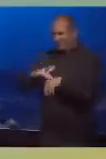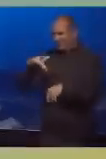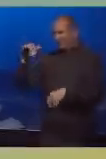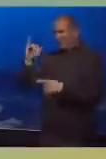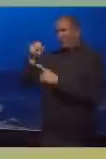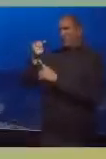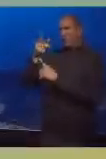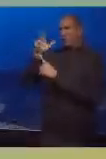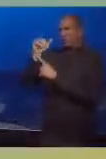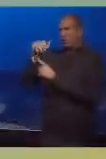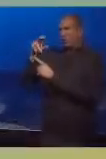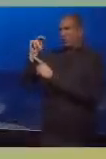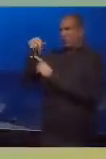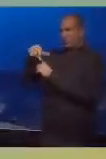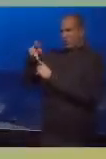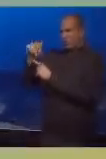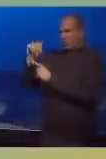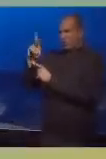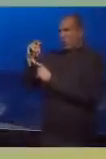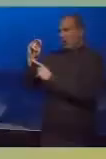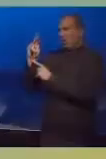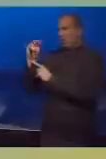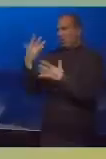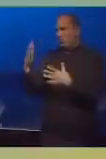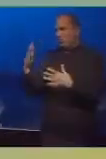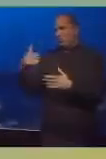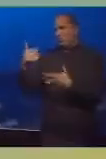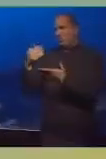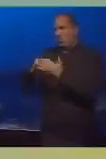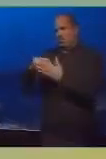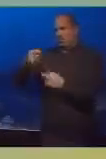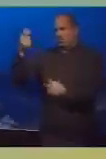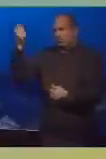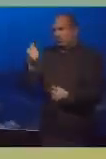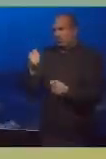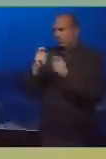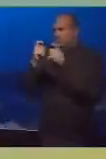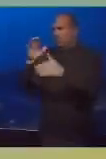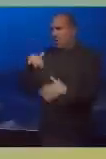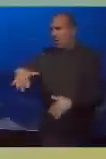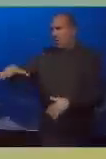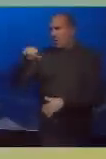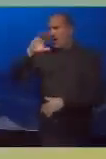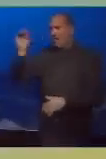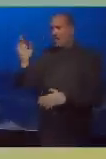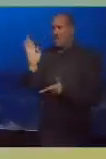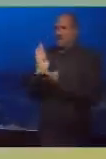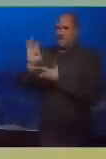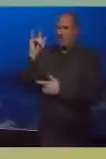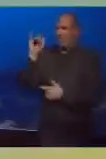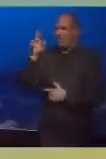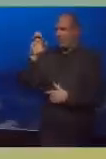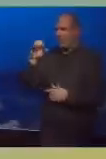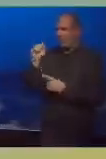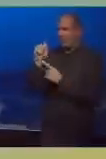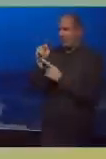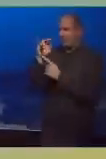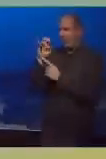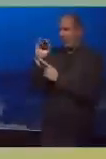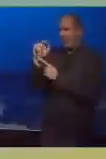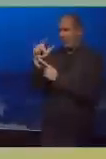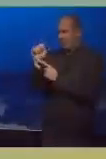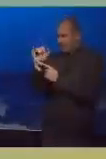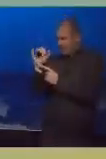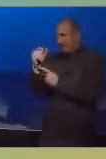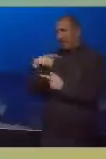Nkomo Scholarship, which is funded by one of Africa's billionaires, Dr. Strive Masiwa, a man who believes